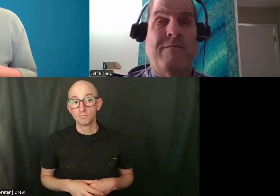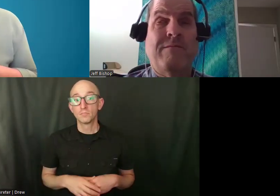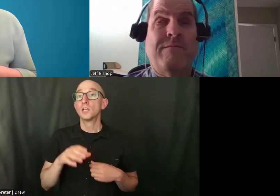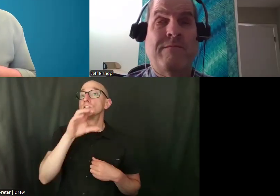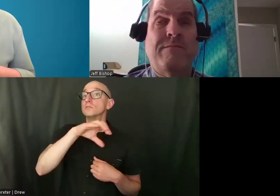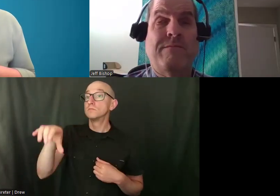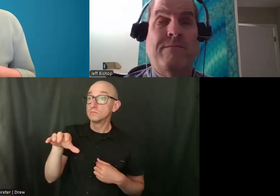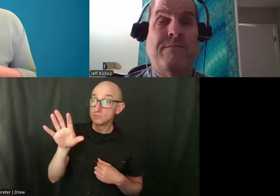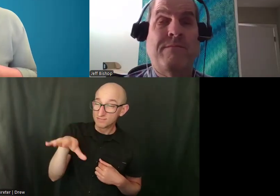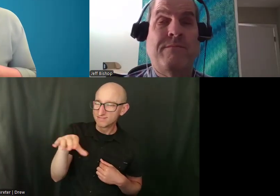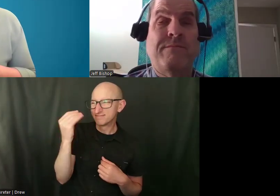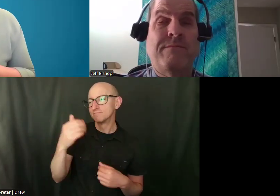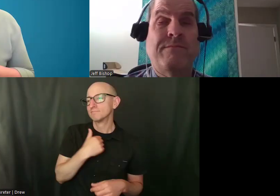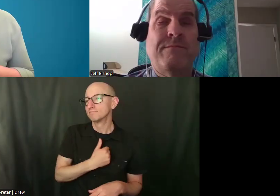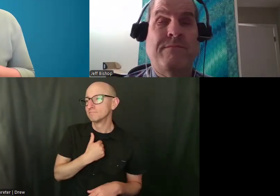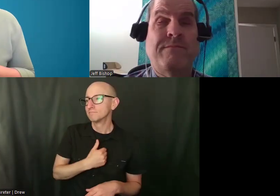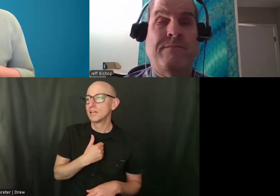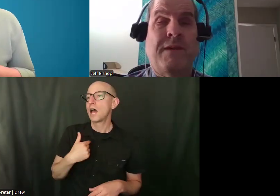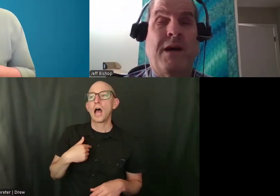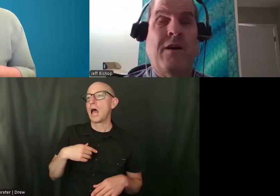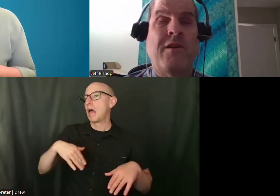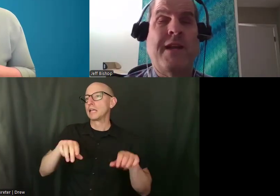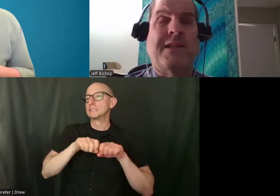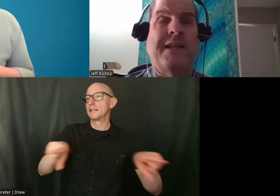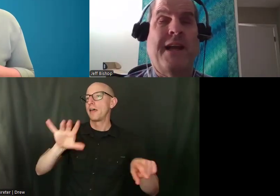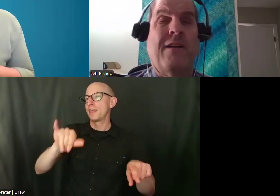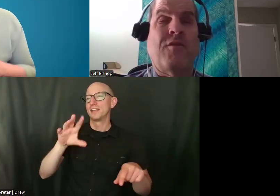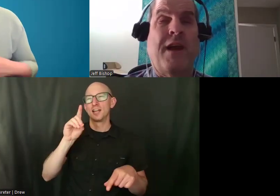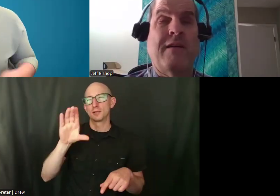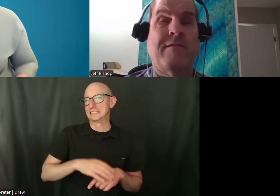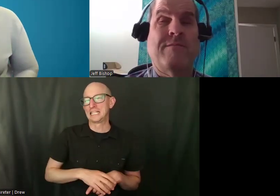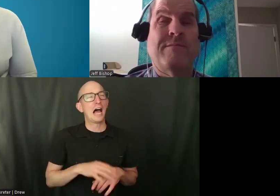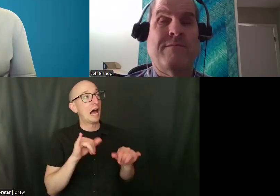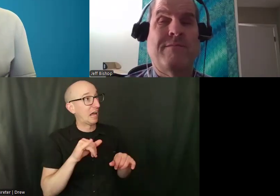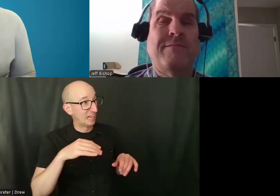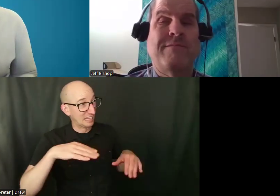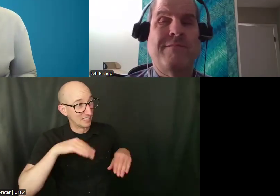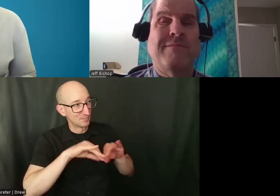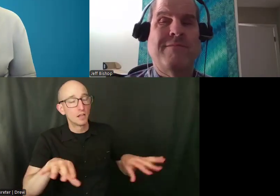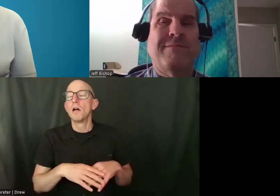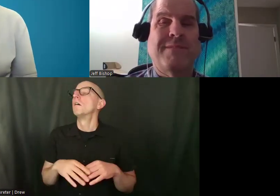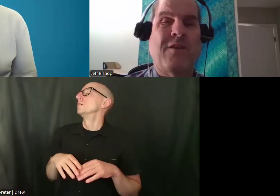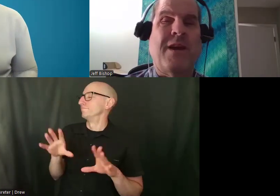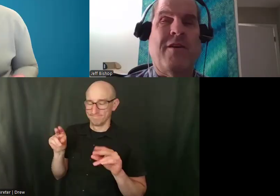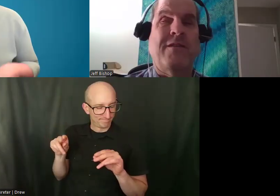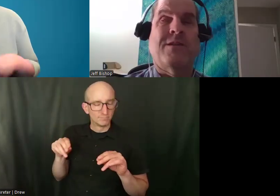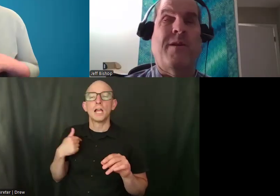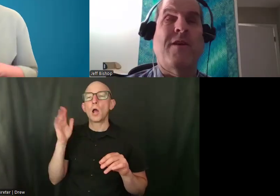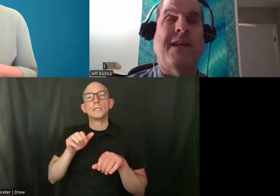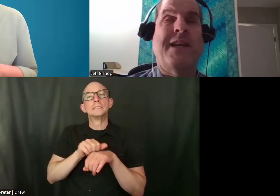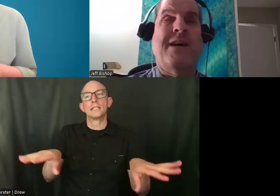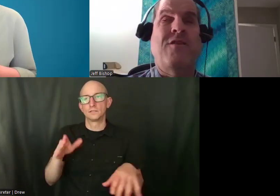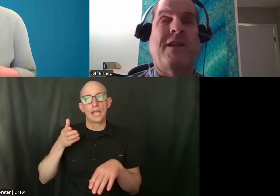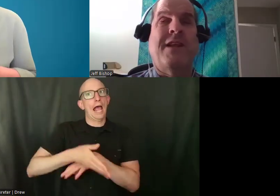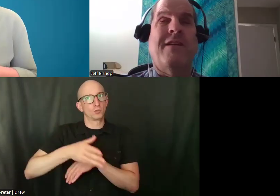Yeah. I apologize. I did not send out the handout. Oh, you did not send it out. No, Okay. but I will send it after. Okay, great. So when Yes. you